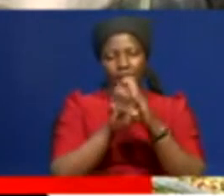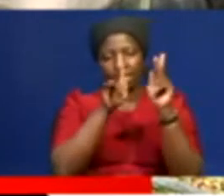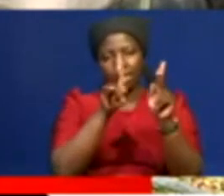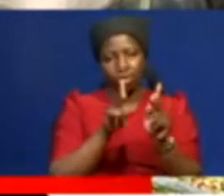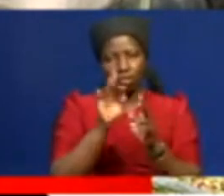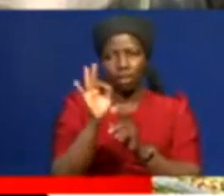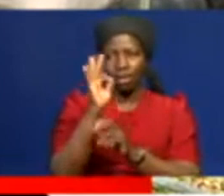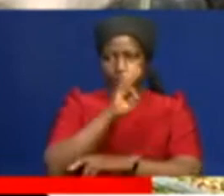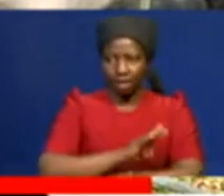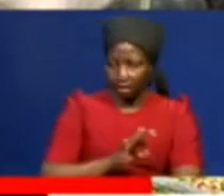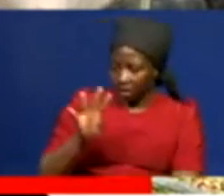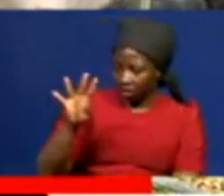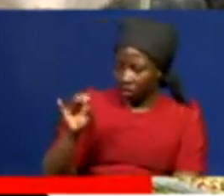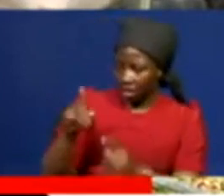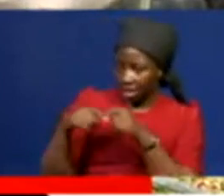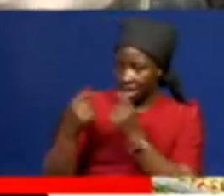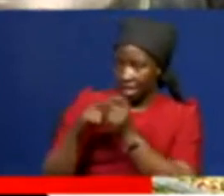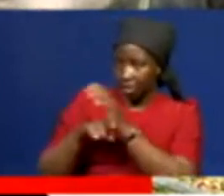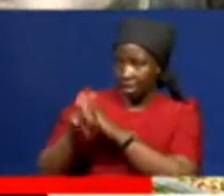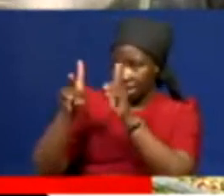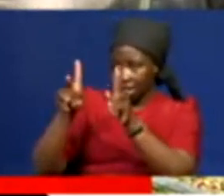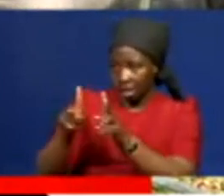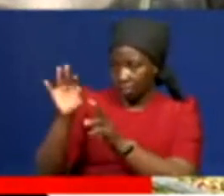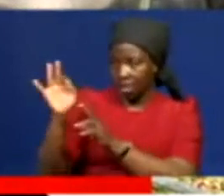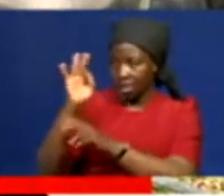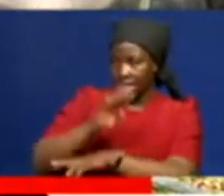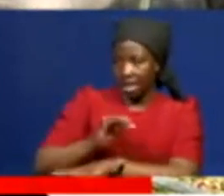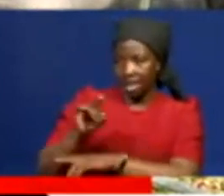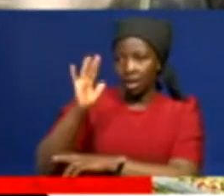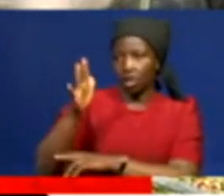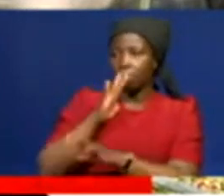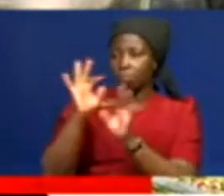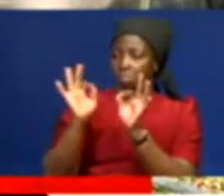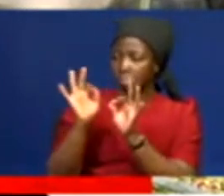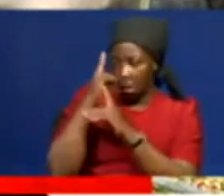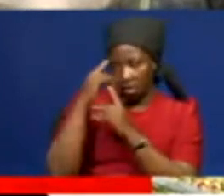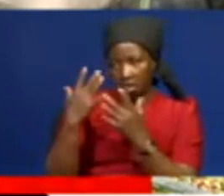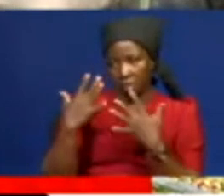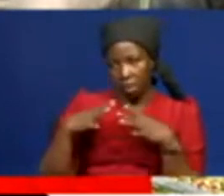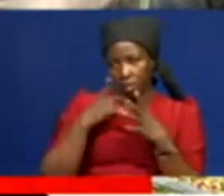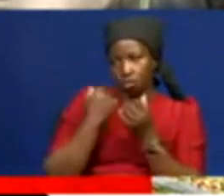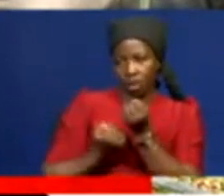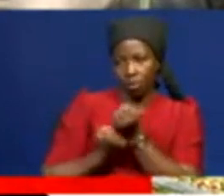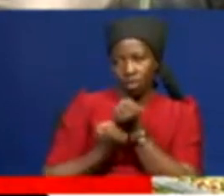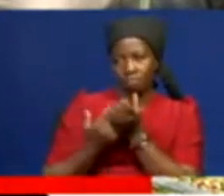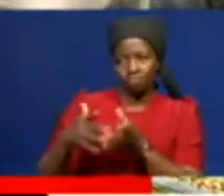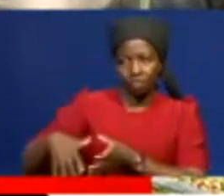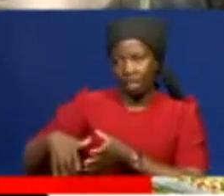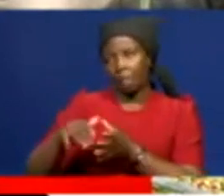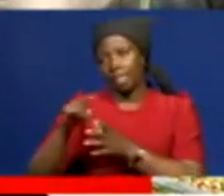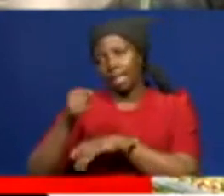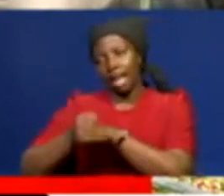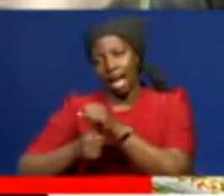40 teams in Kisumu for 3 days. That is going to be quite a spectacle for the fan base. And this annual, an annual tournament